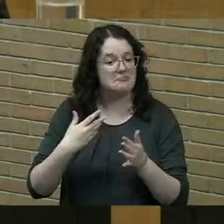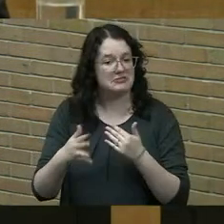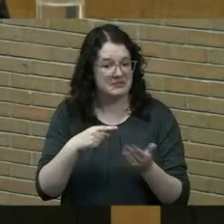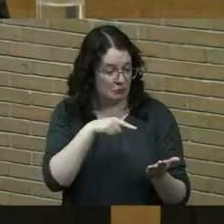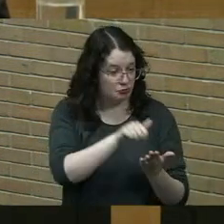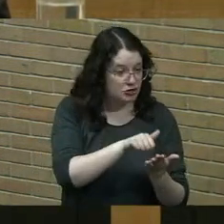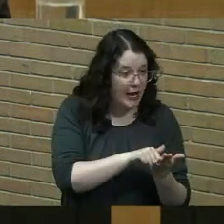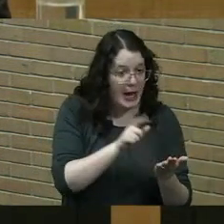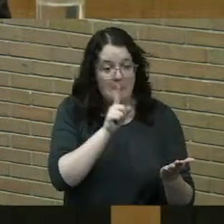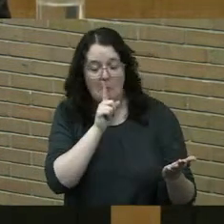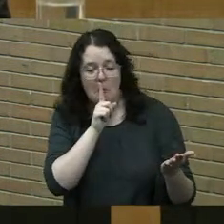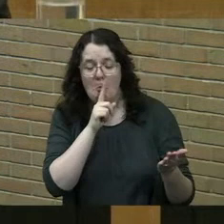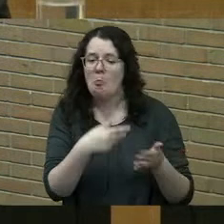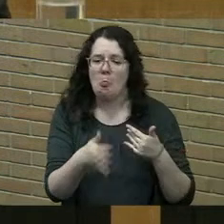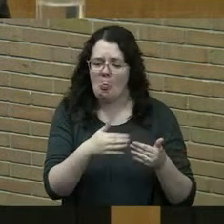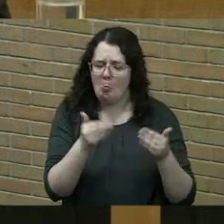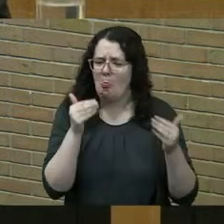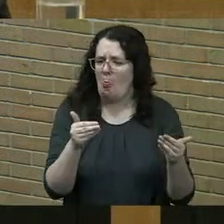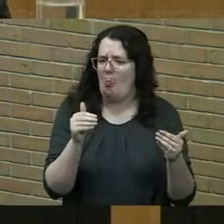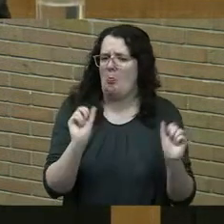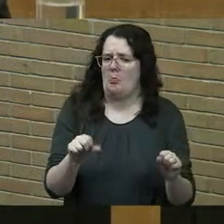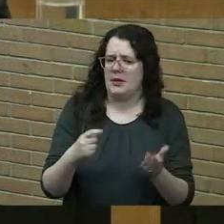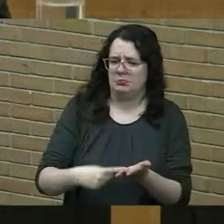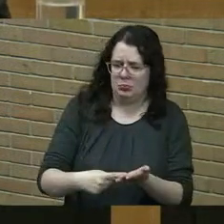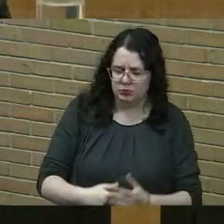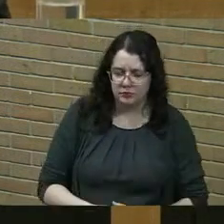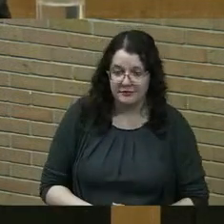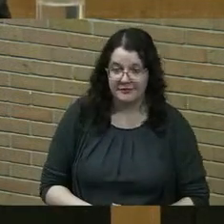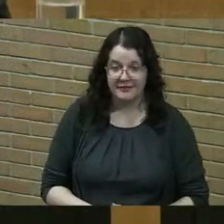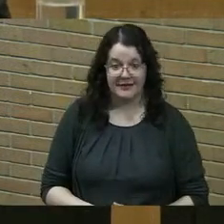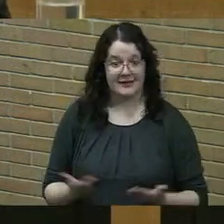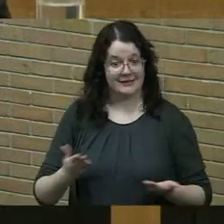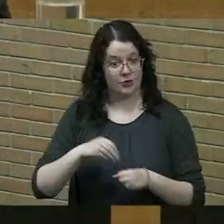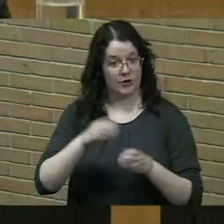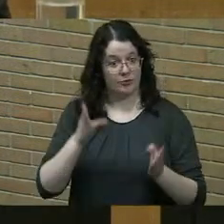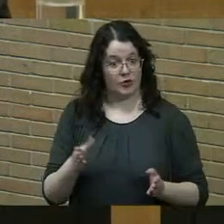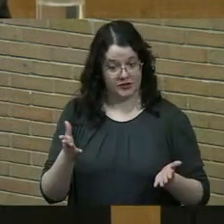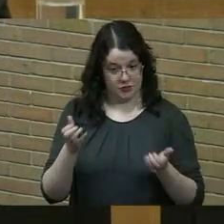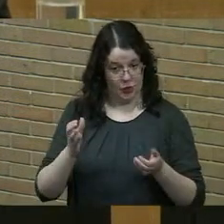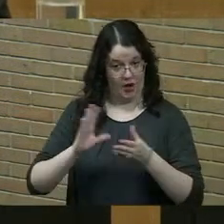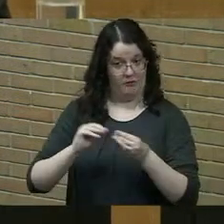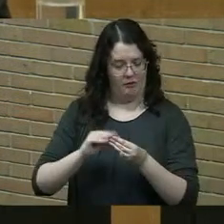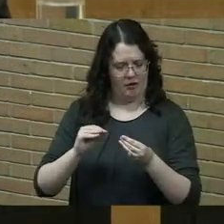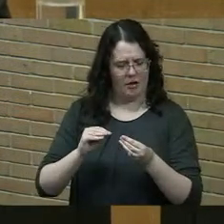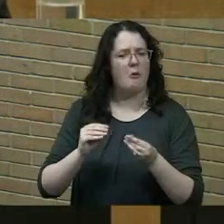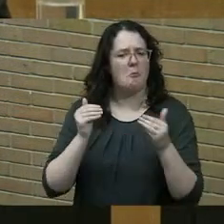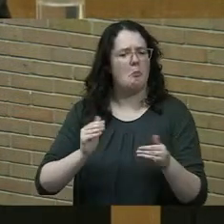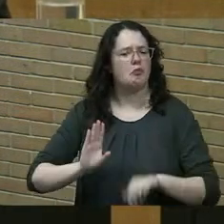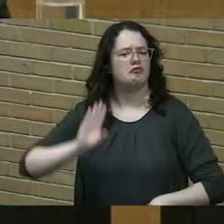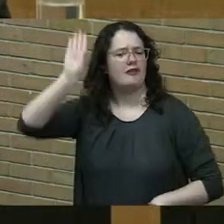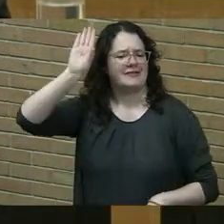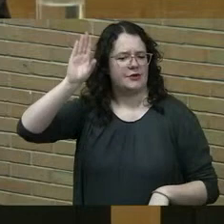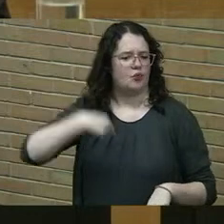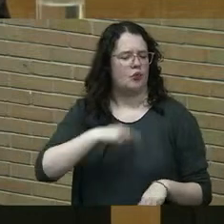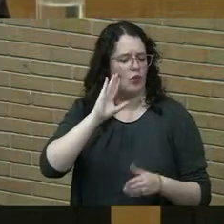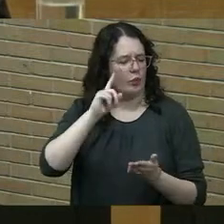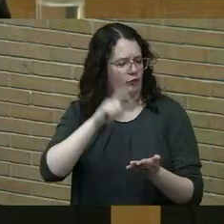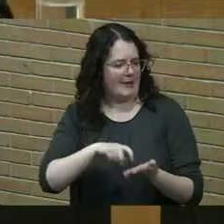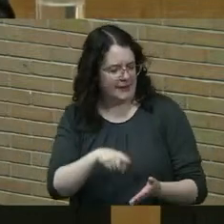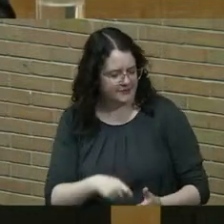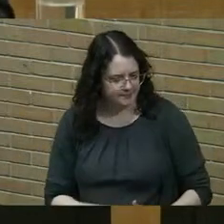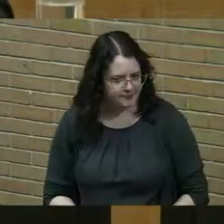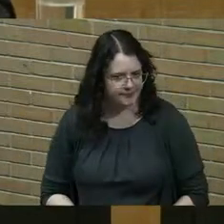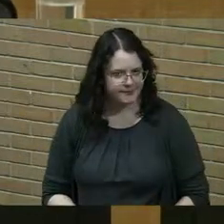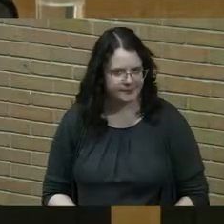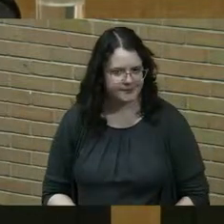evening. If you're here in person and would like to speak during the open forum, simply raise your hand so we can recognize you.